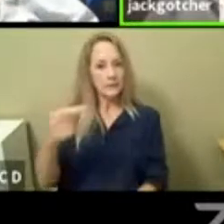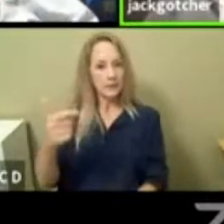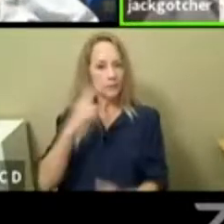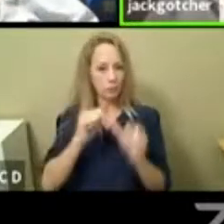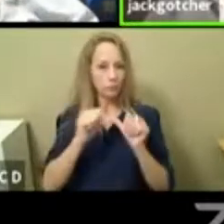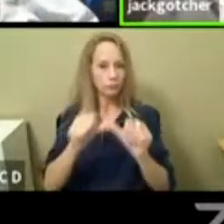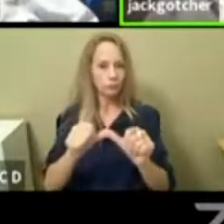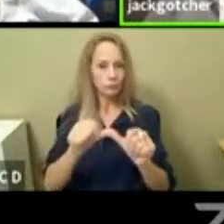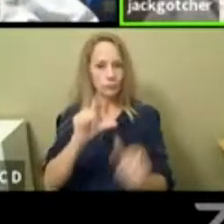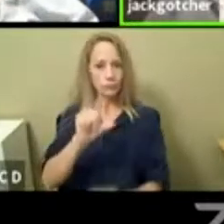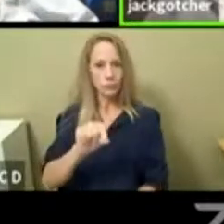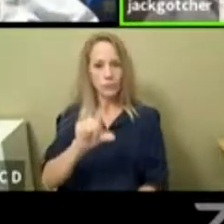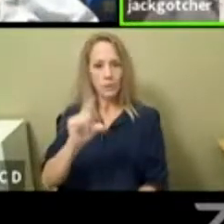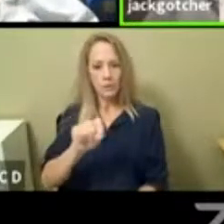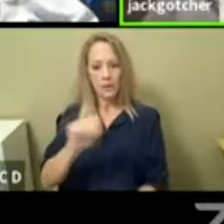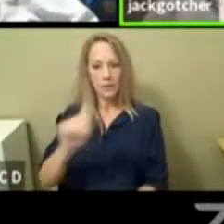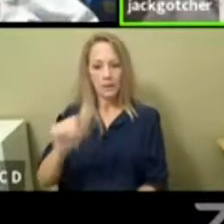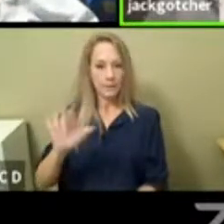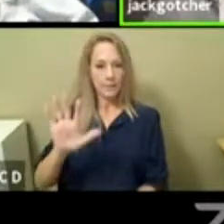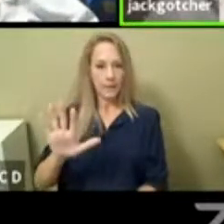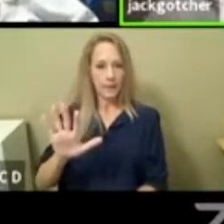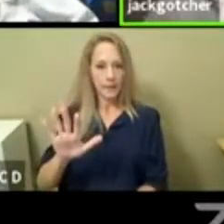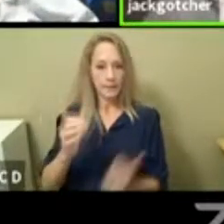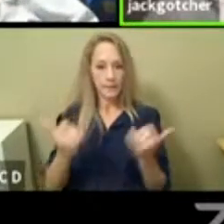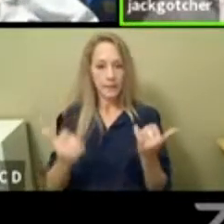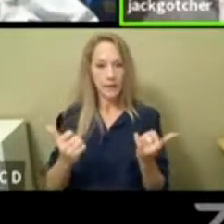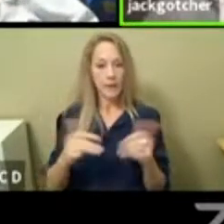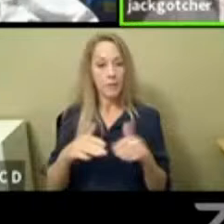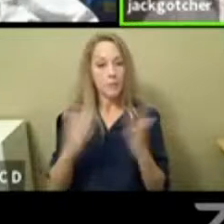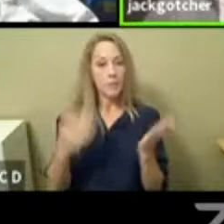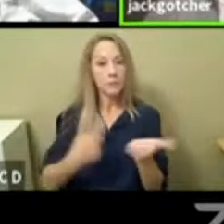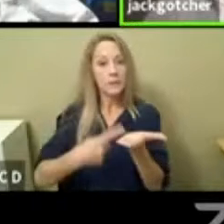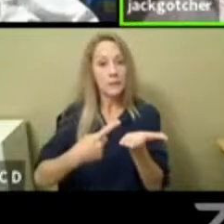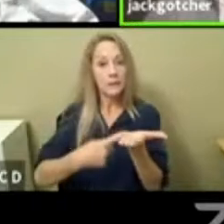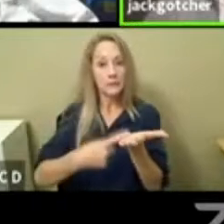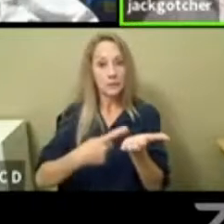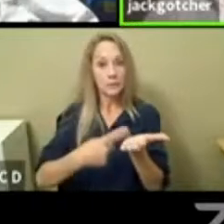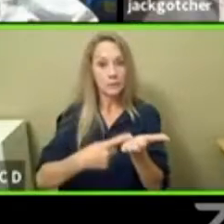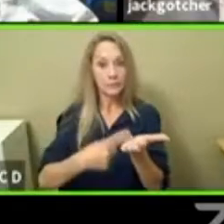of 2020-5 discussion.